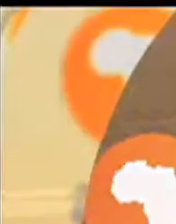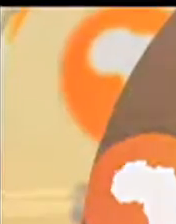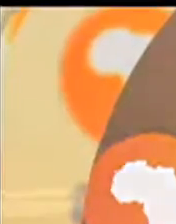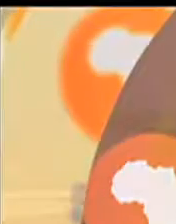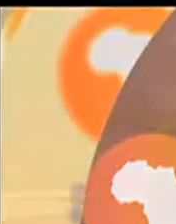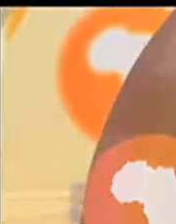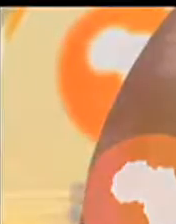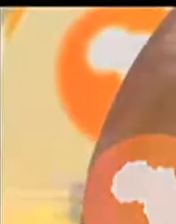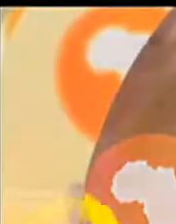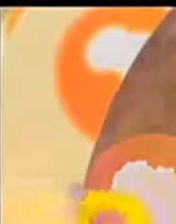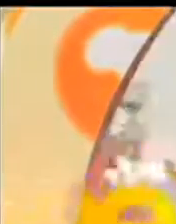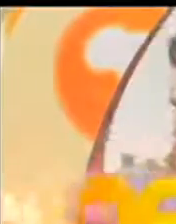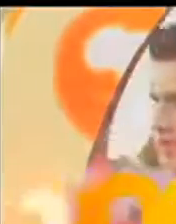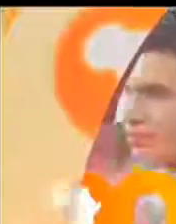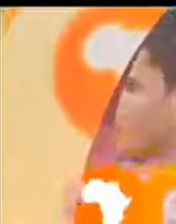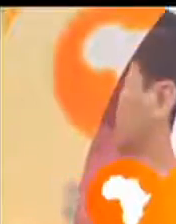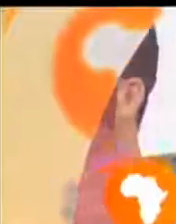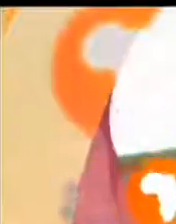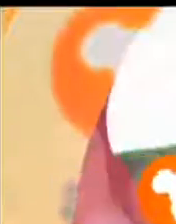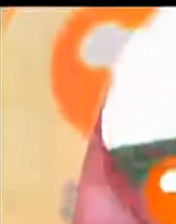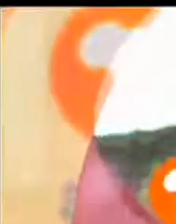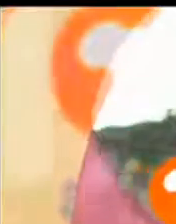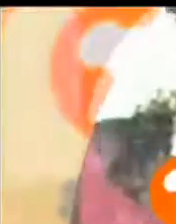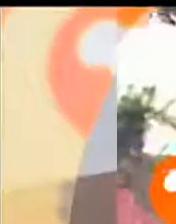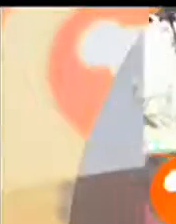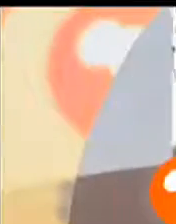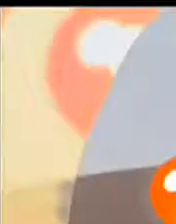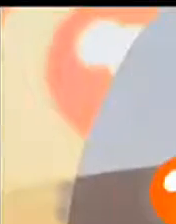Love, everybody needs it.